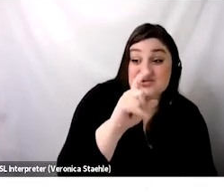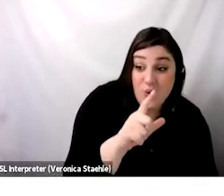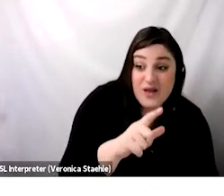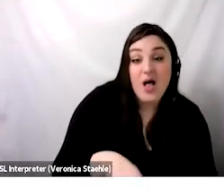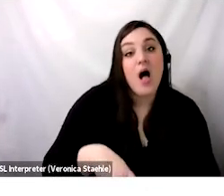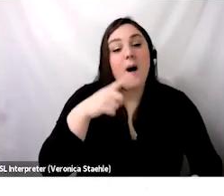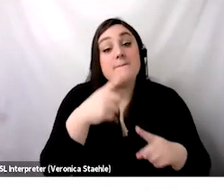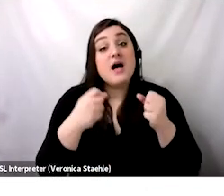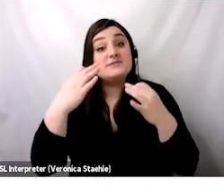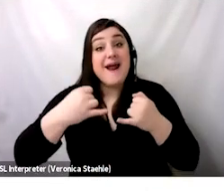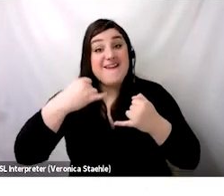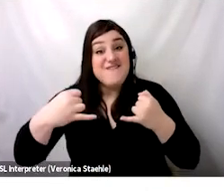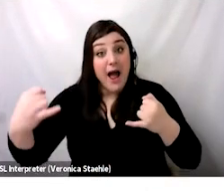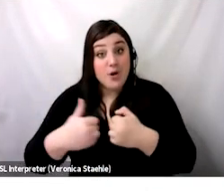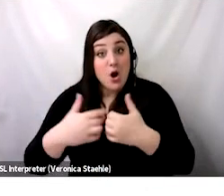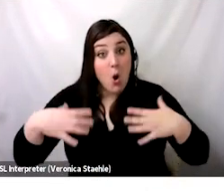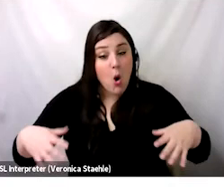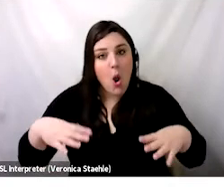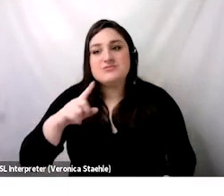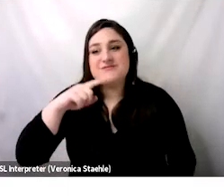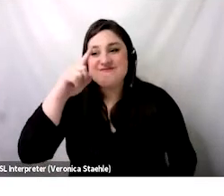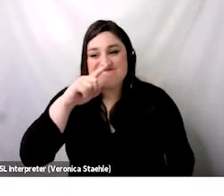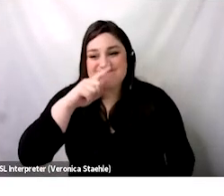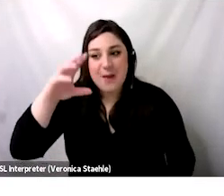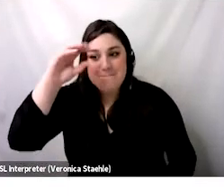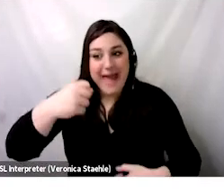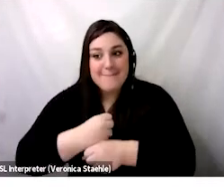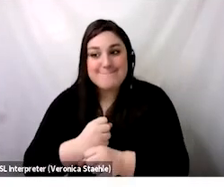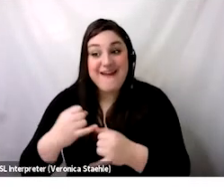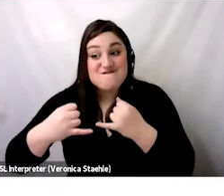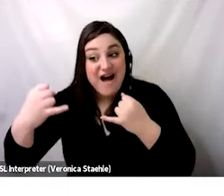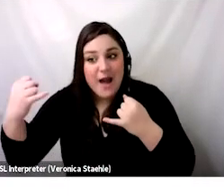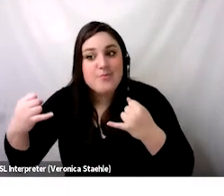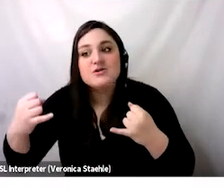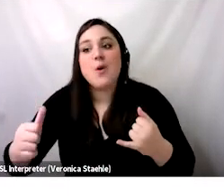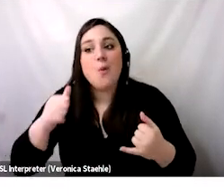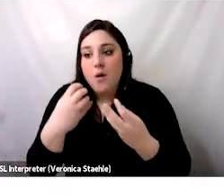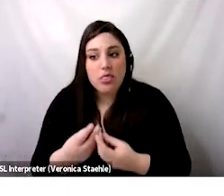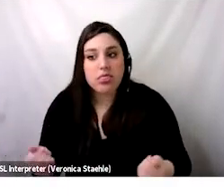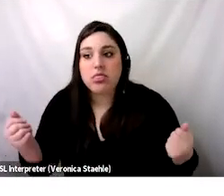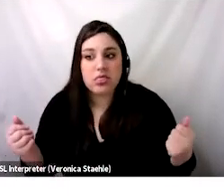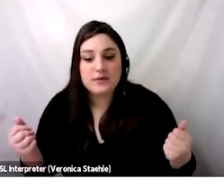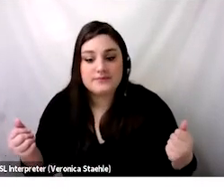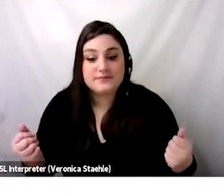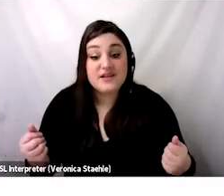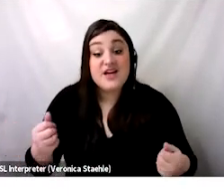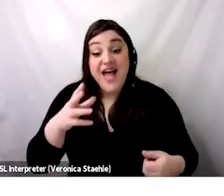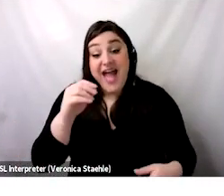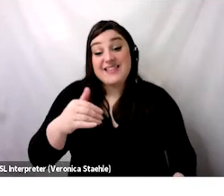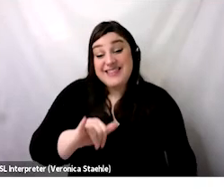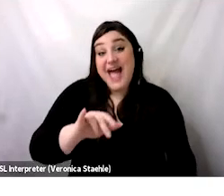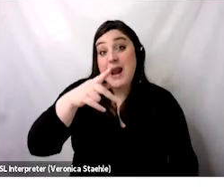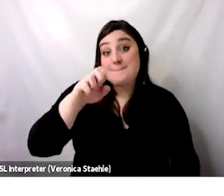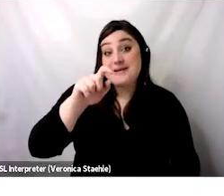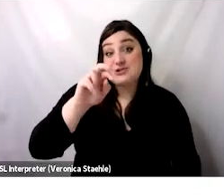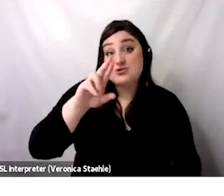never disintegrates. Even petroleum-based polyester never disintegrates